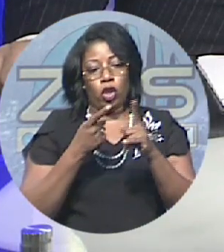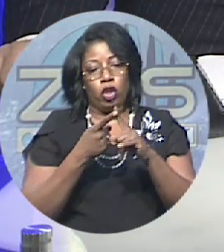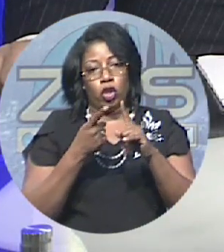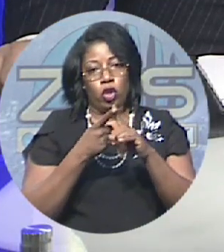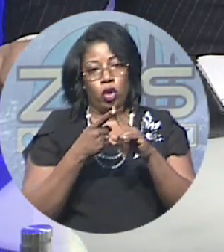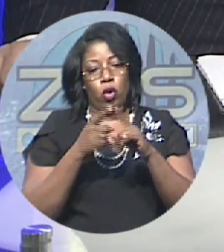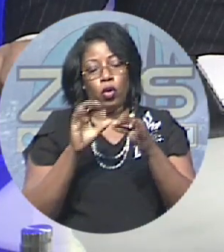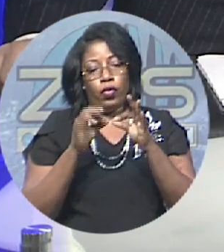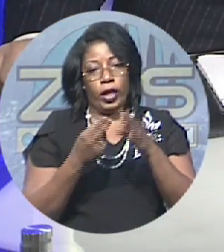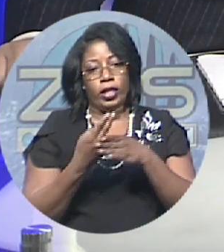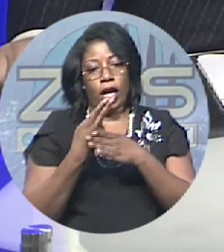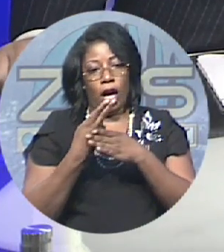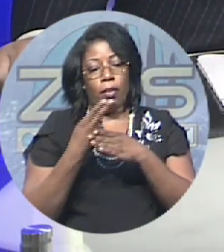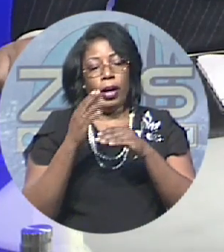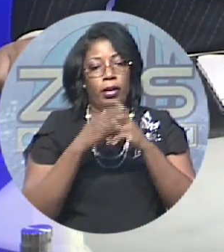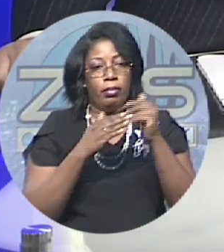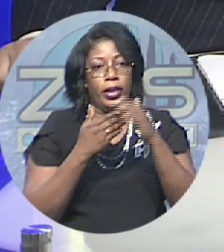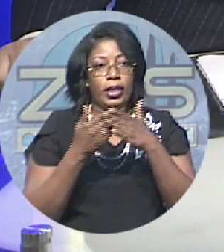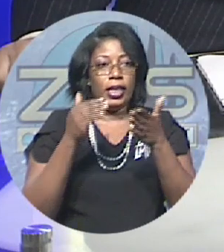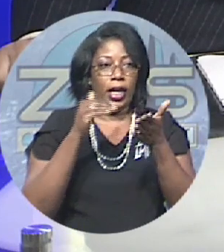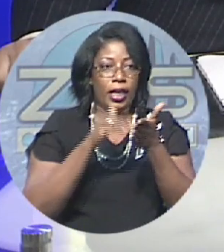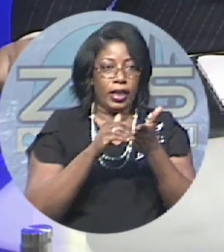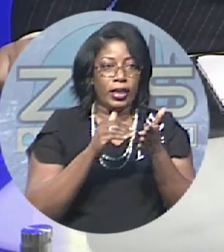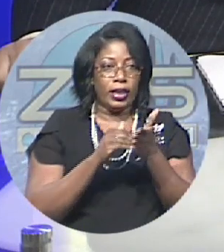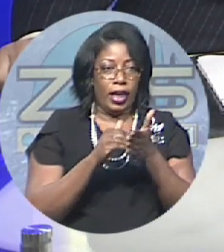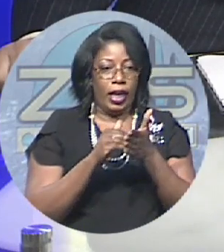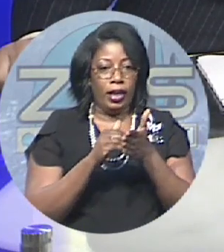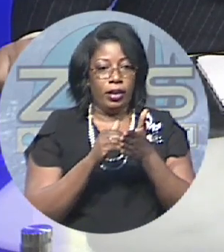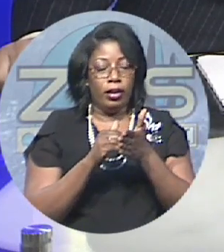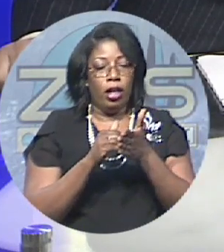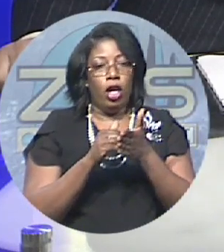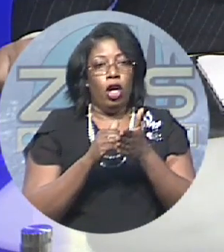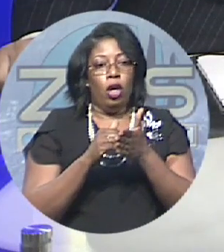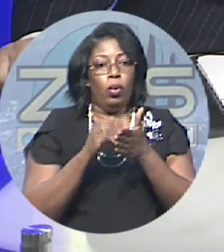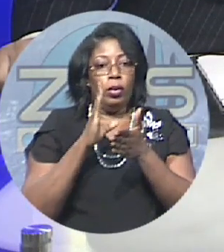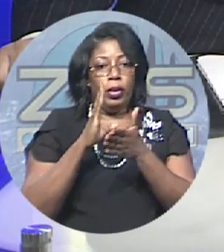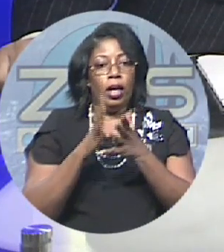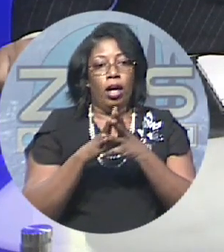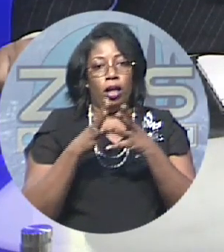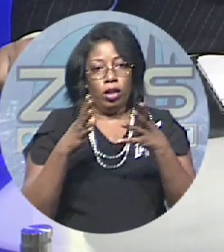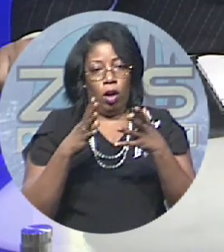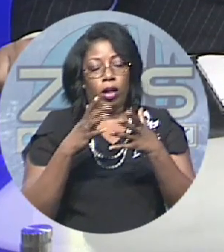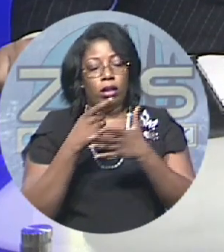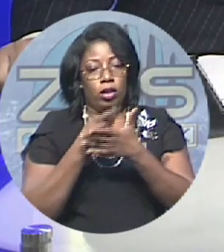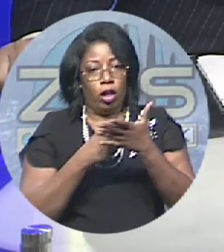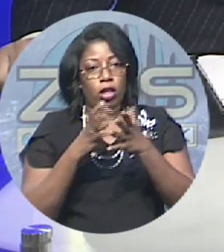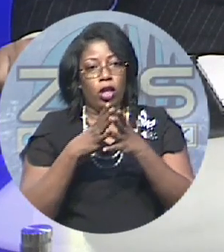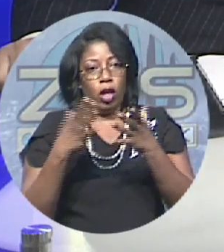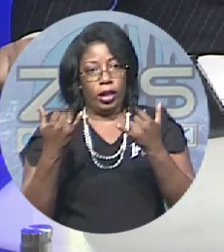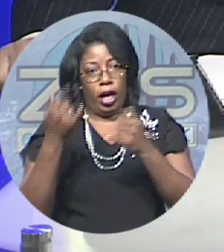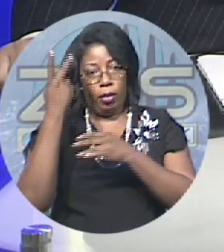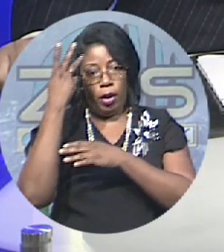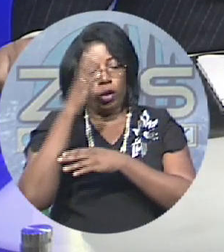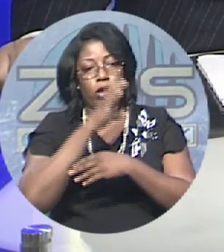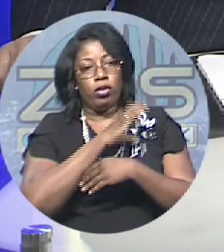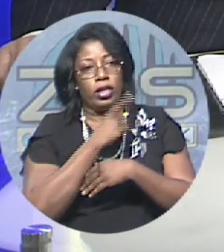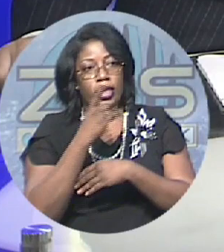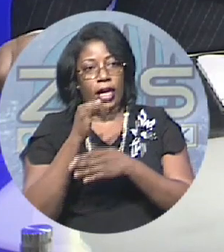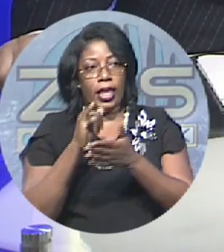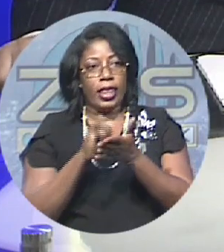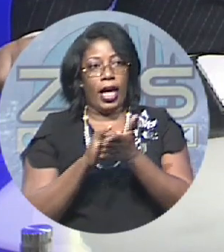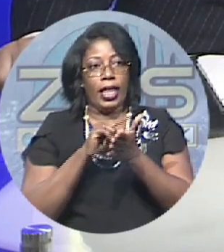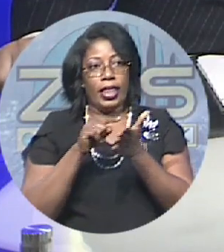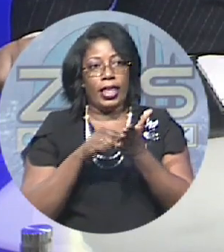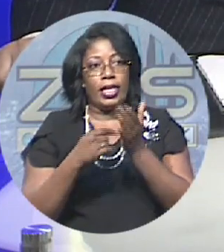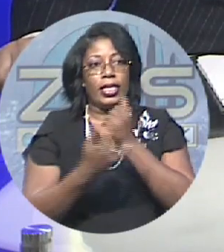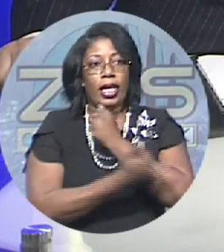wake of Hurricane Joaquin expected to be an enormous bill. But a determined prime minister, the Right Honorable Perry Christie, says